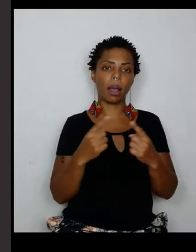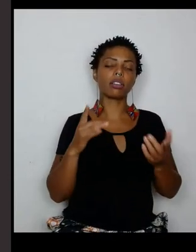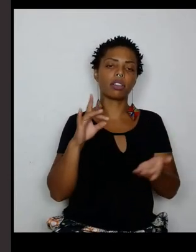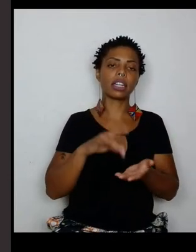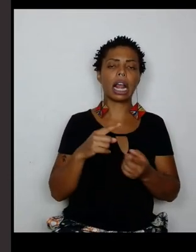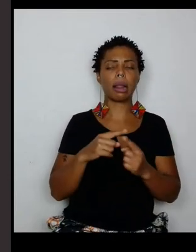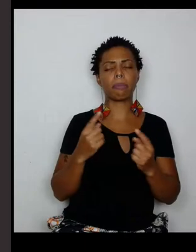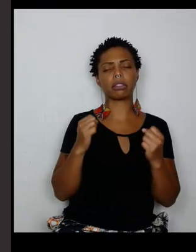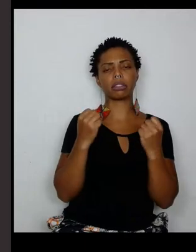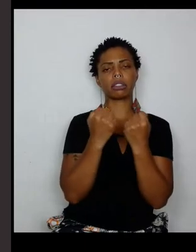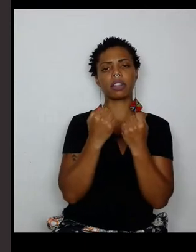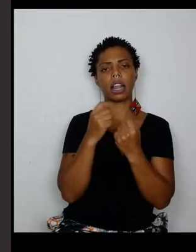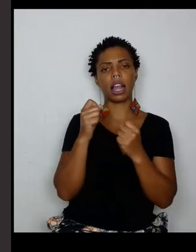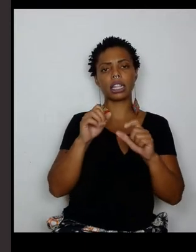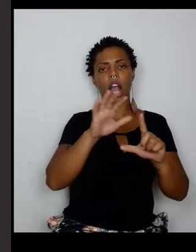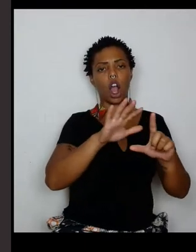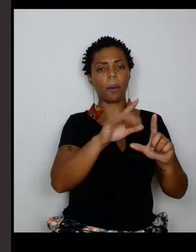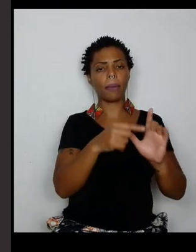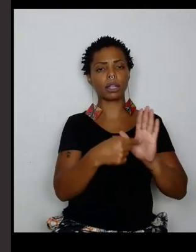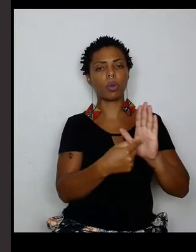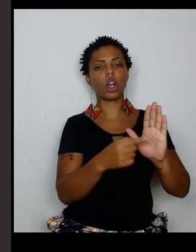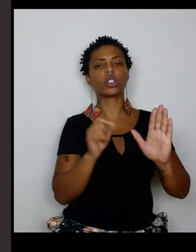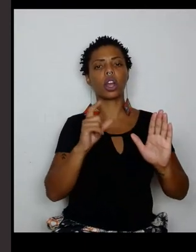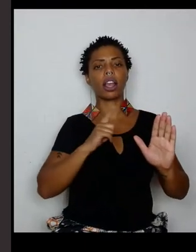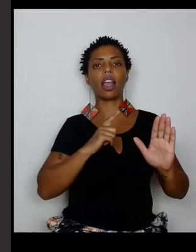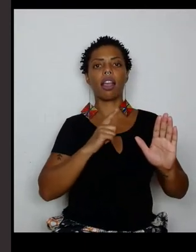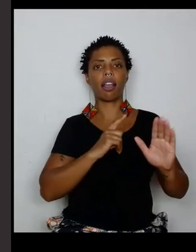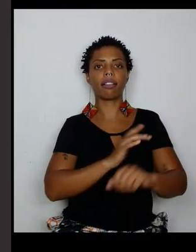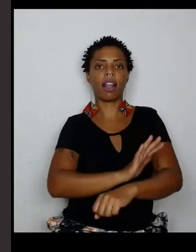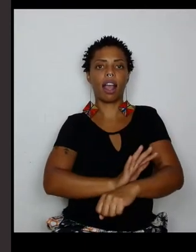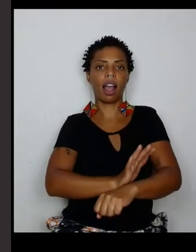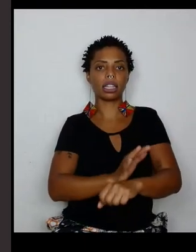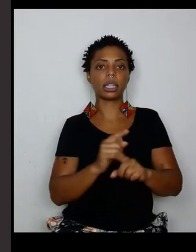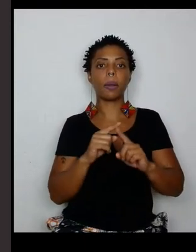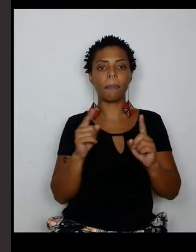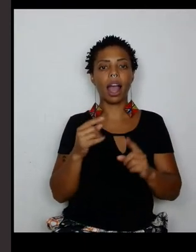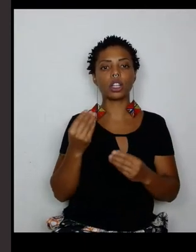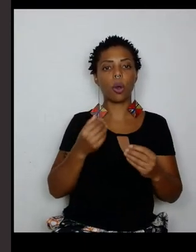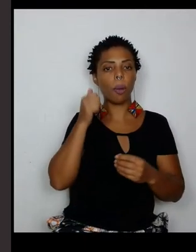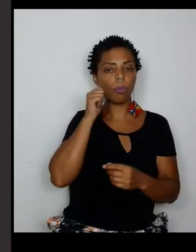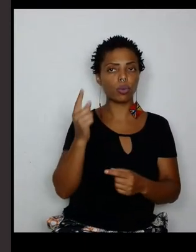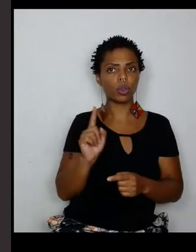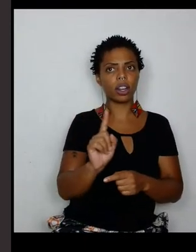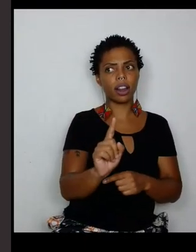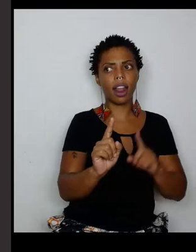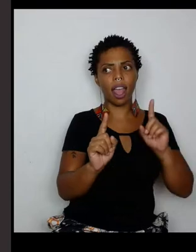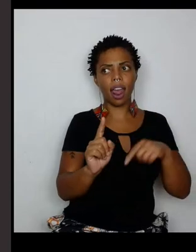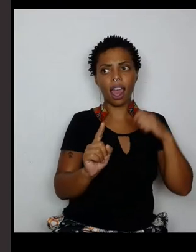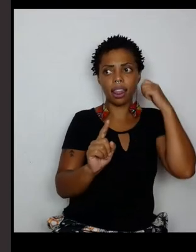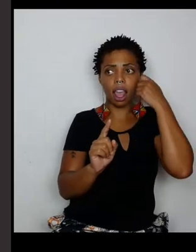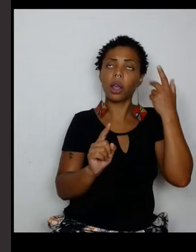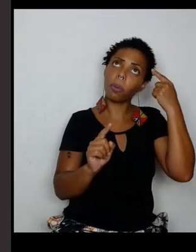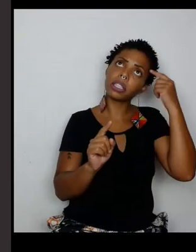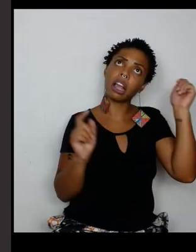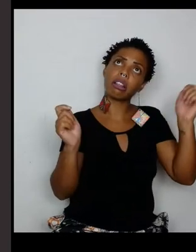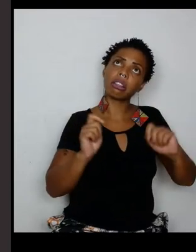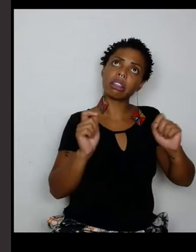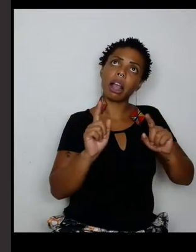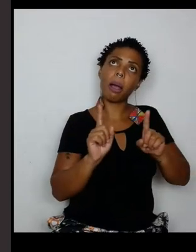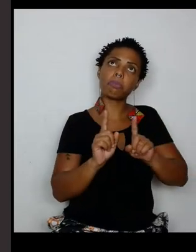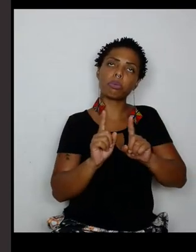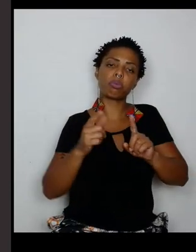racism quote since the young woman in question was in i thought my gorilla might pass and quote next